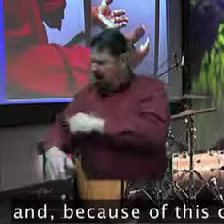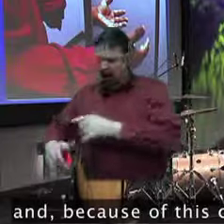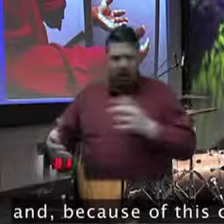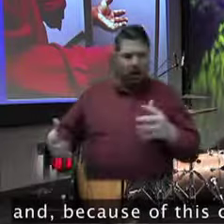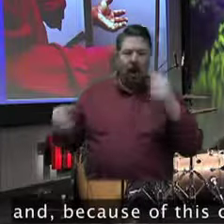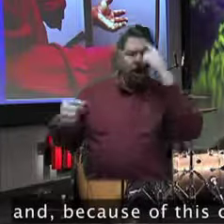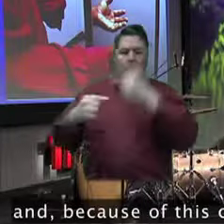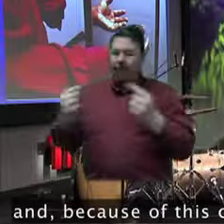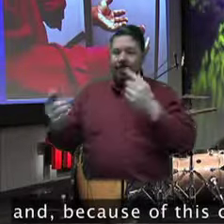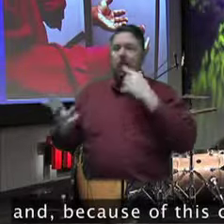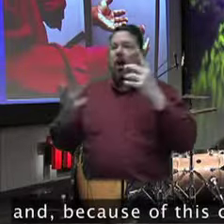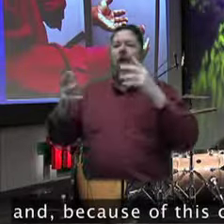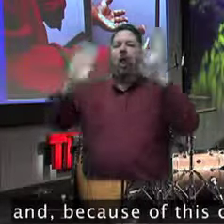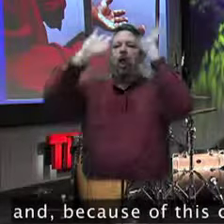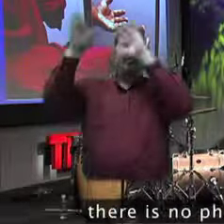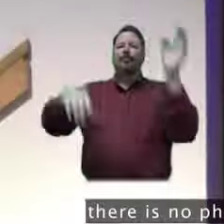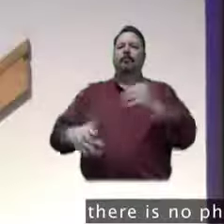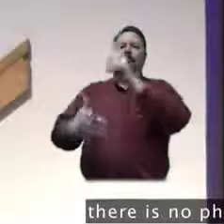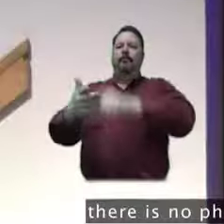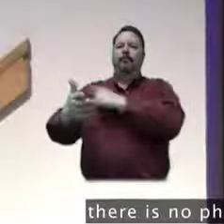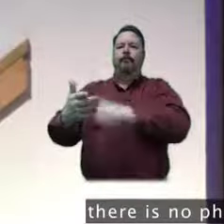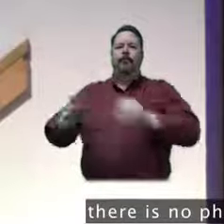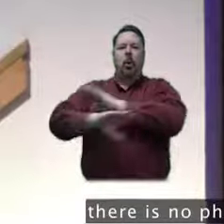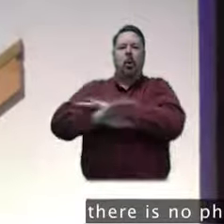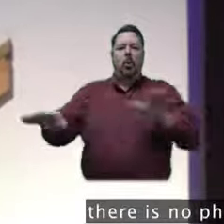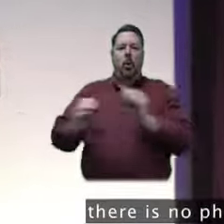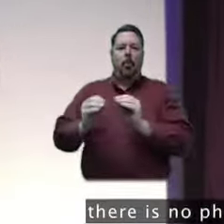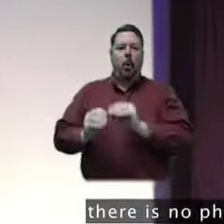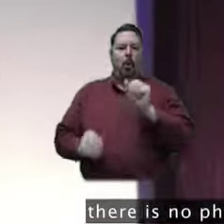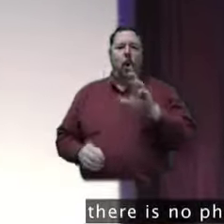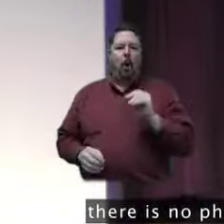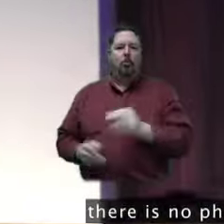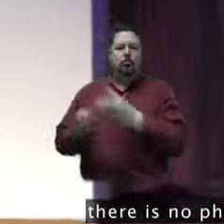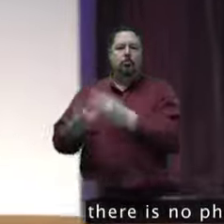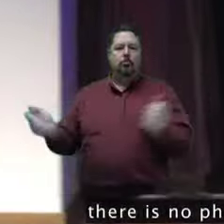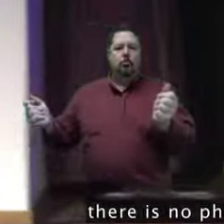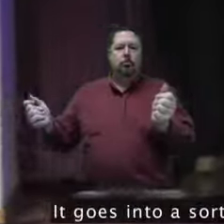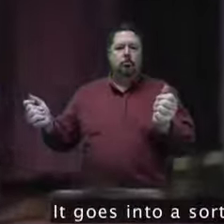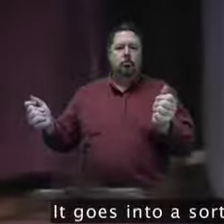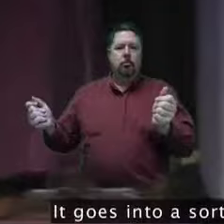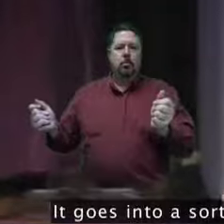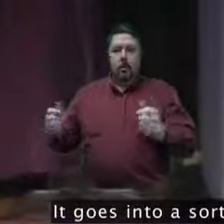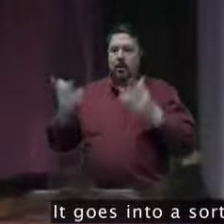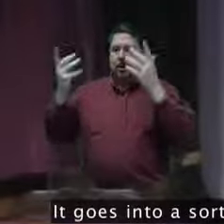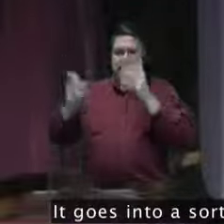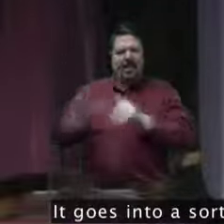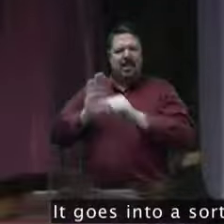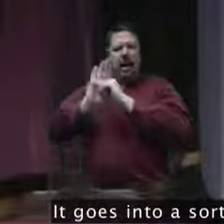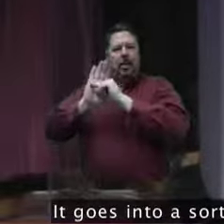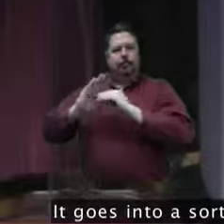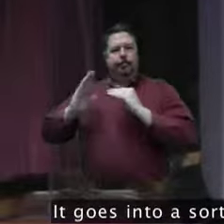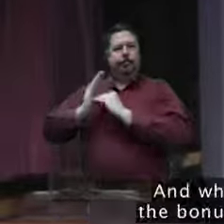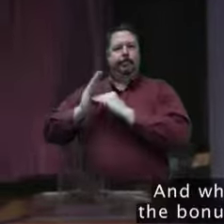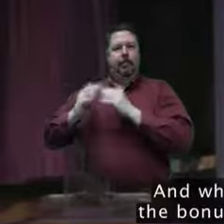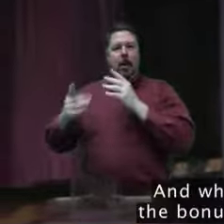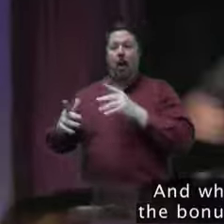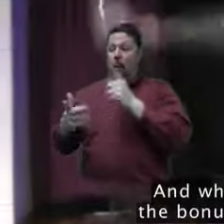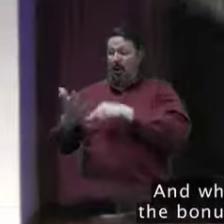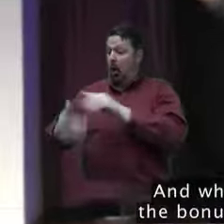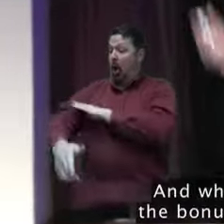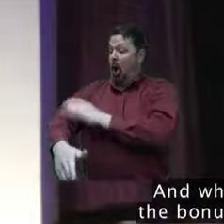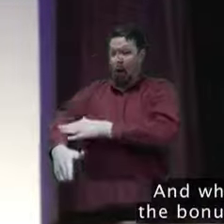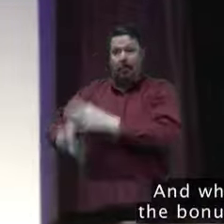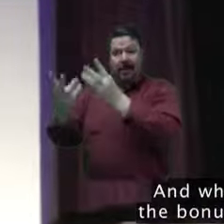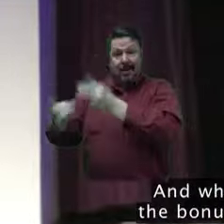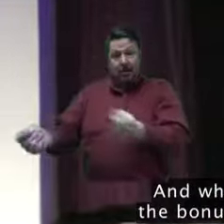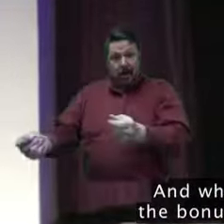And because of this conflict, the brain says to hell with it, there is no phantom. There is no arm, right? It goes into a sort of denial. It gates the signals. And when the